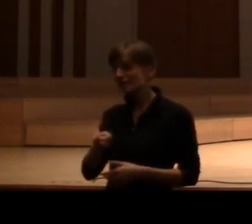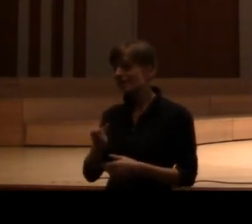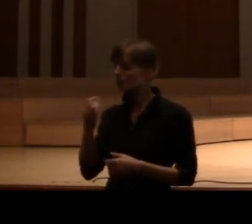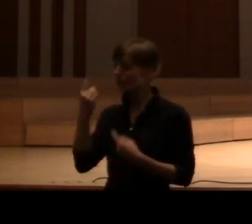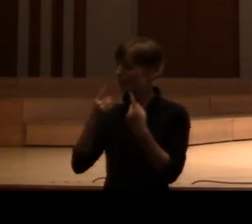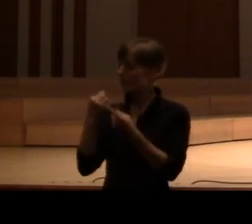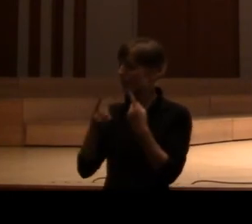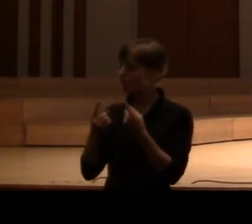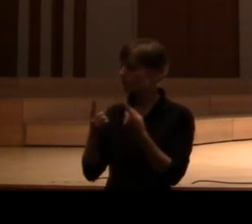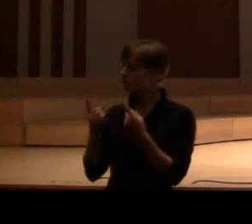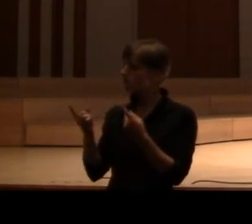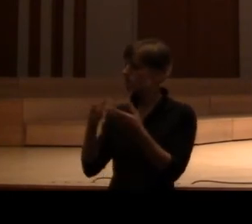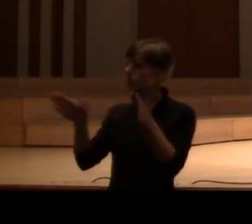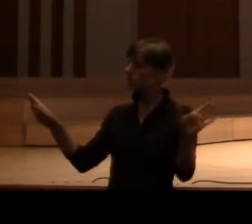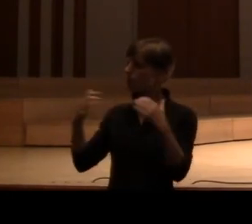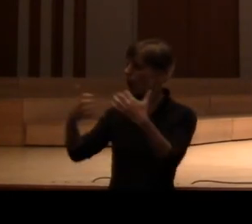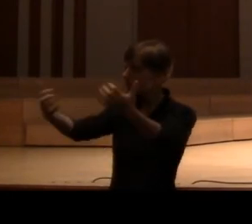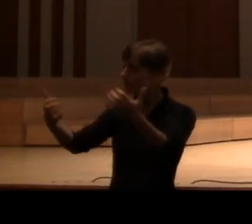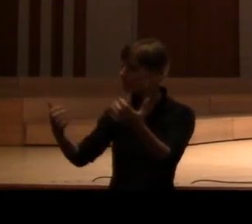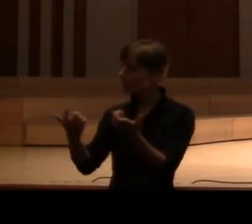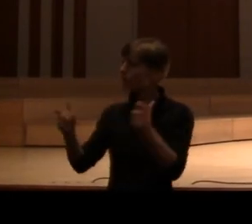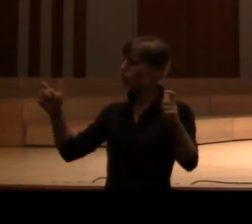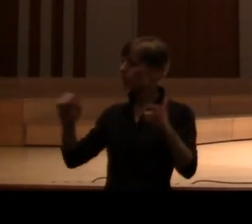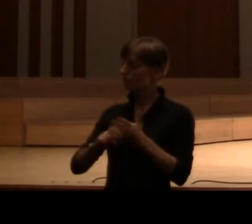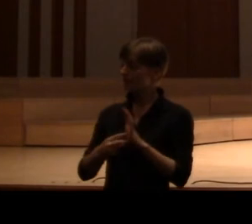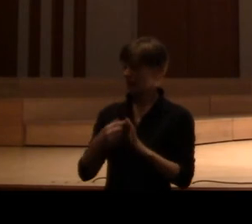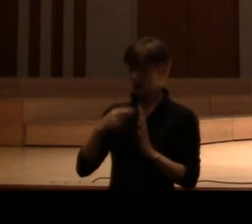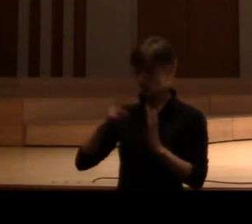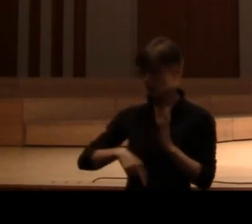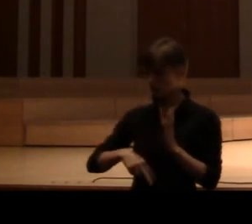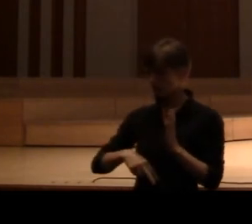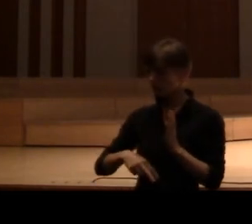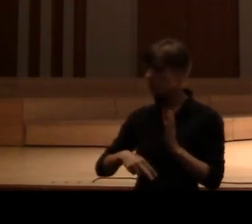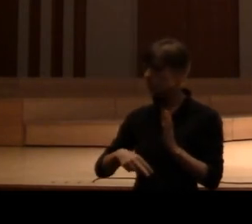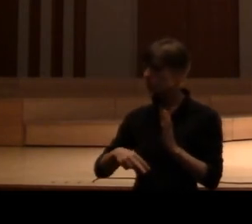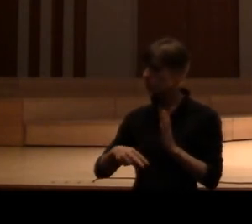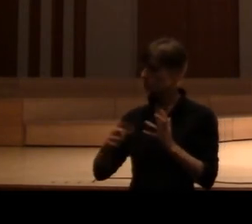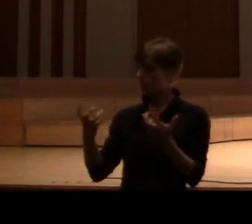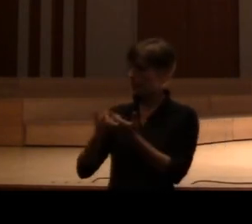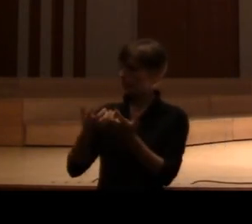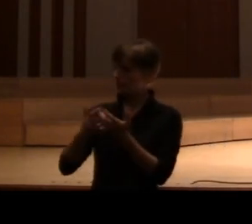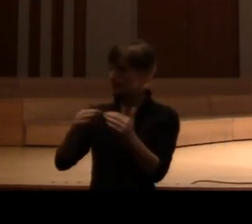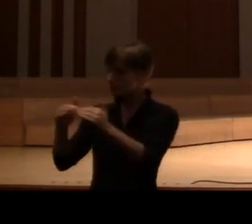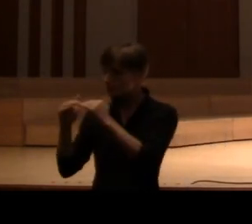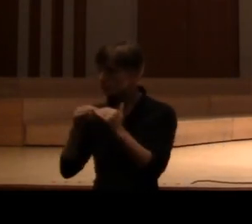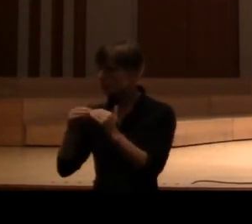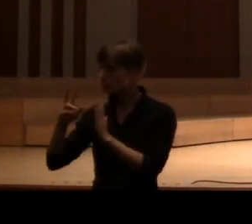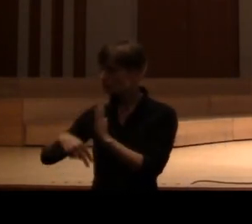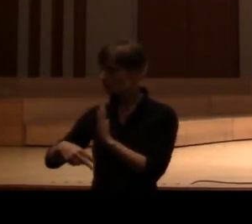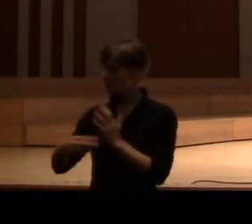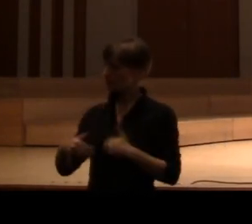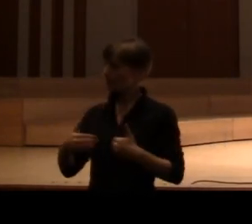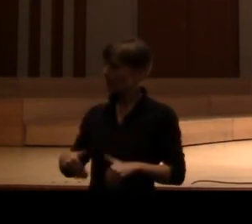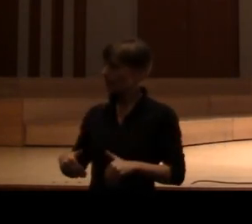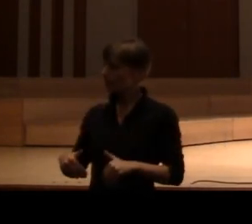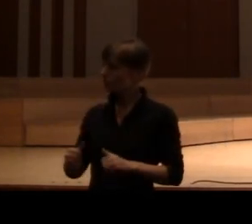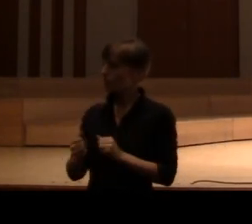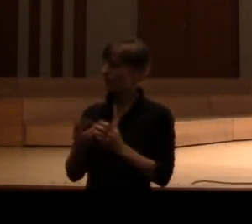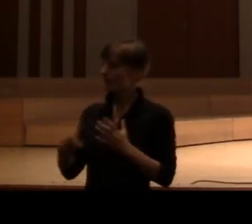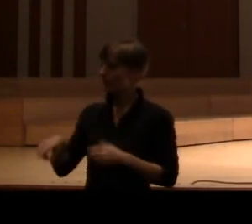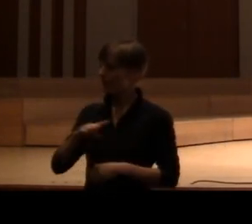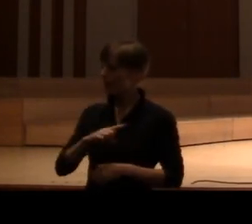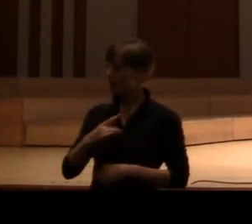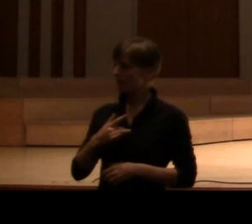for them made a huge difference, when they knew that I would be reading it, when they knew that their fellow classmates would be reading it, and how it drove a lot of them who might not